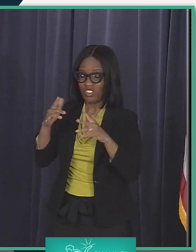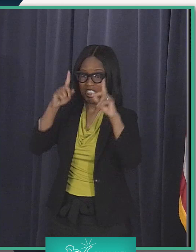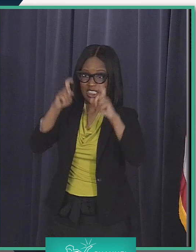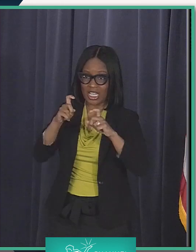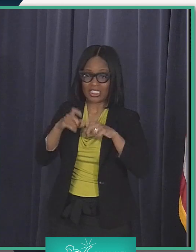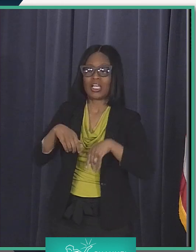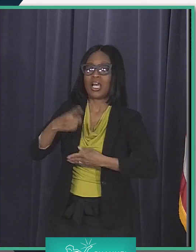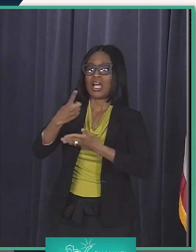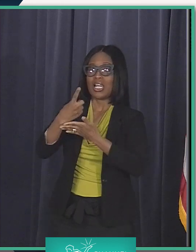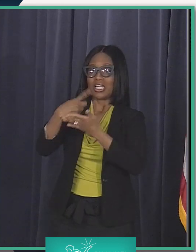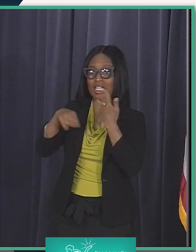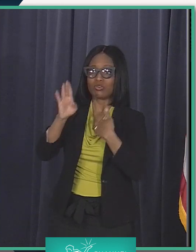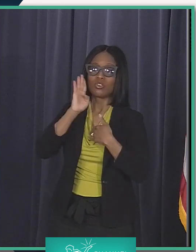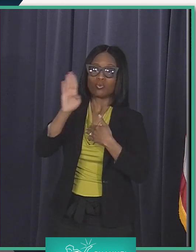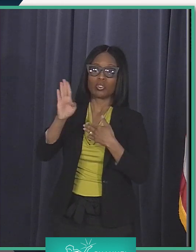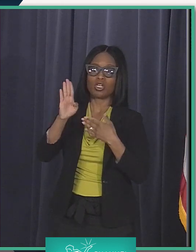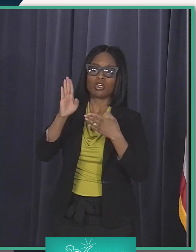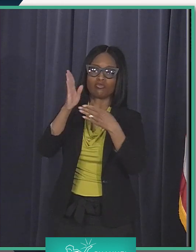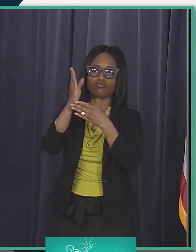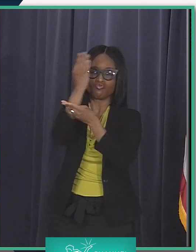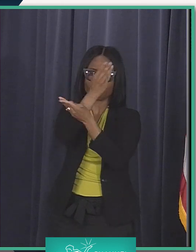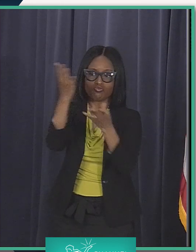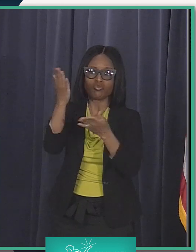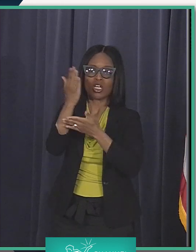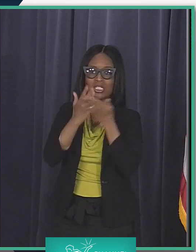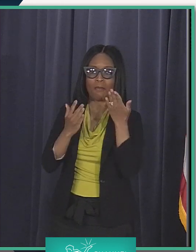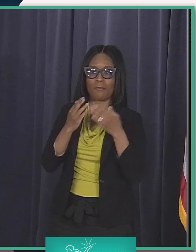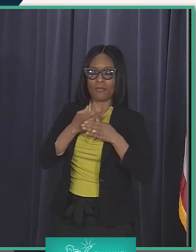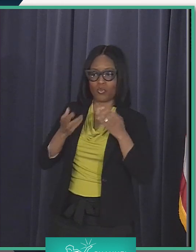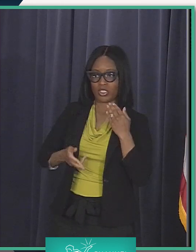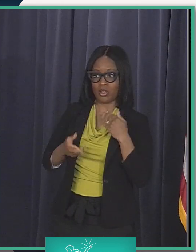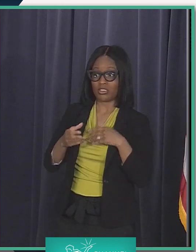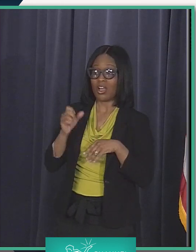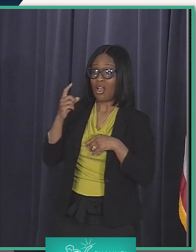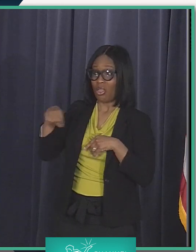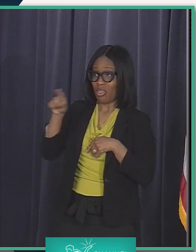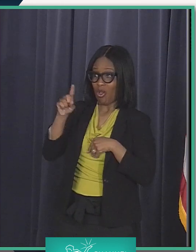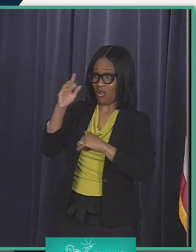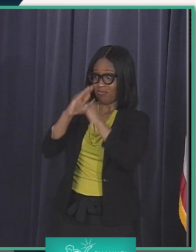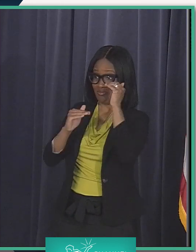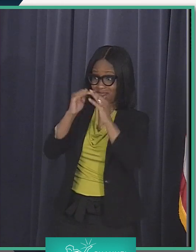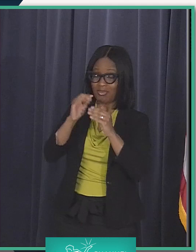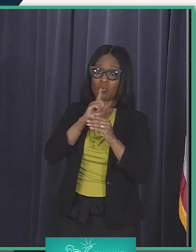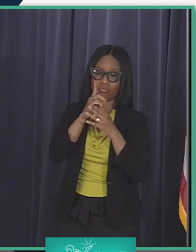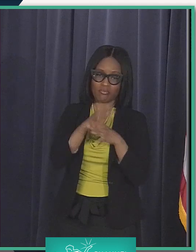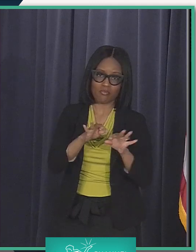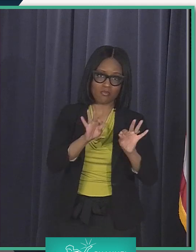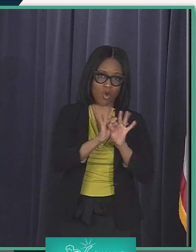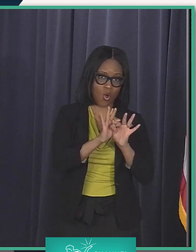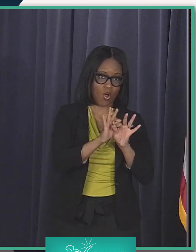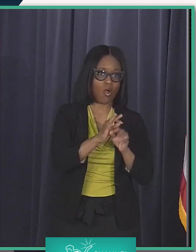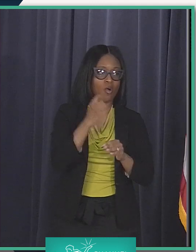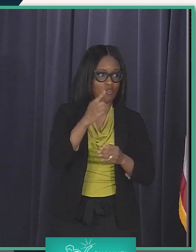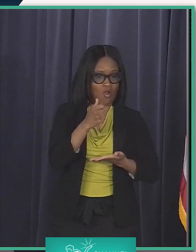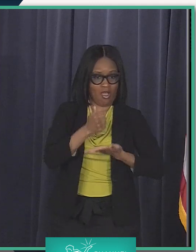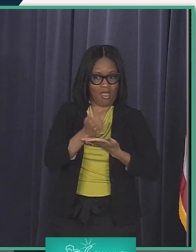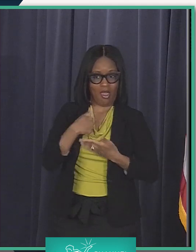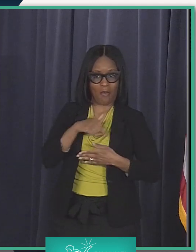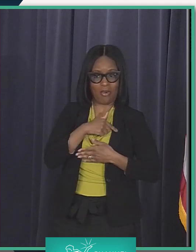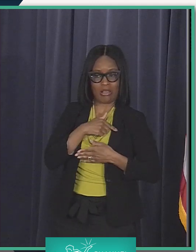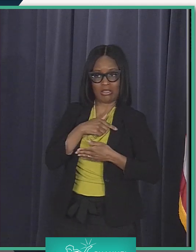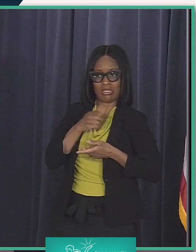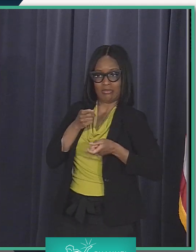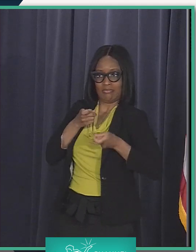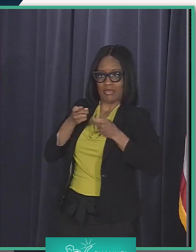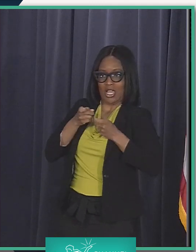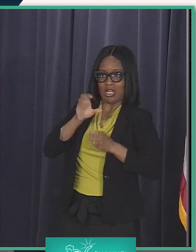you some of our preliminary results. These facilities are key to helping us manage COVID-19